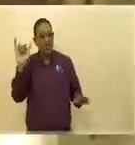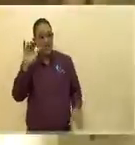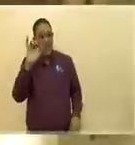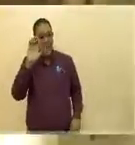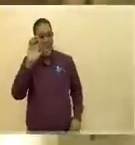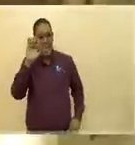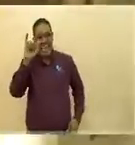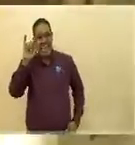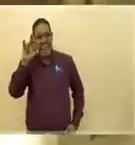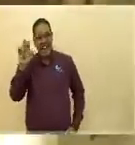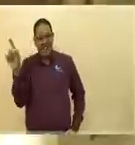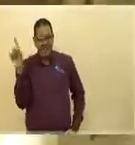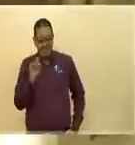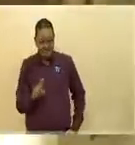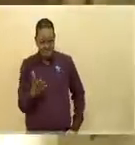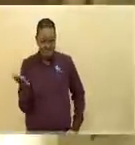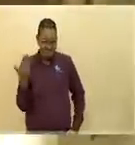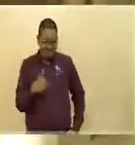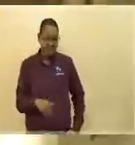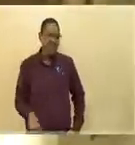Ayer.